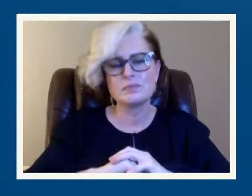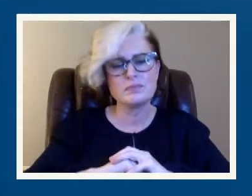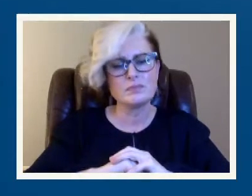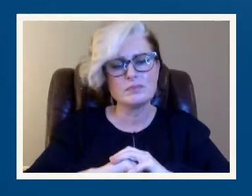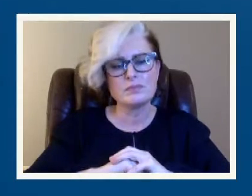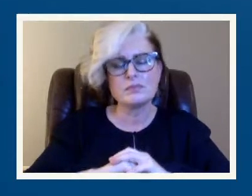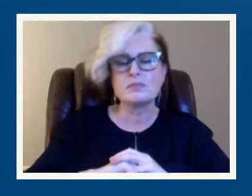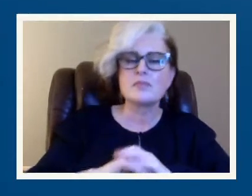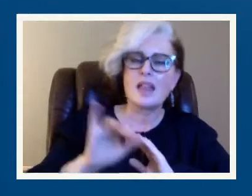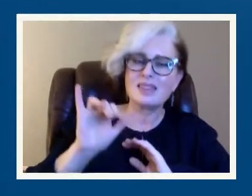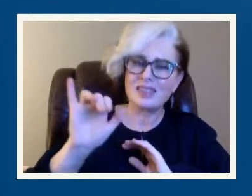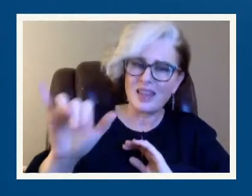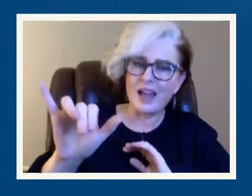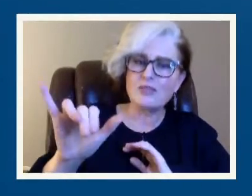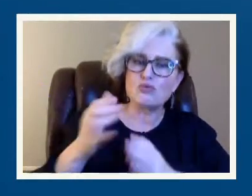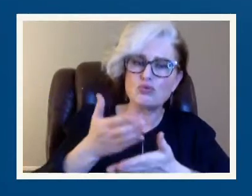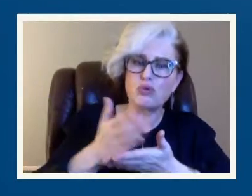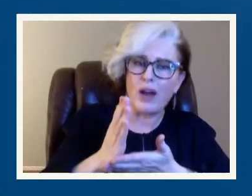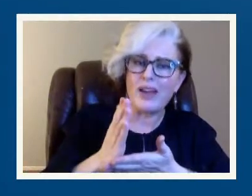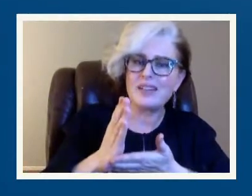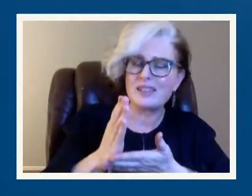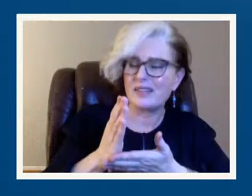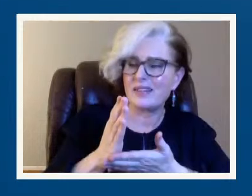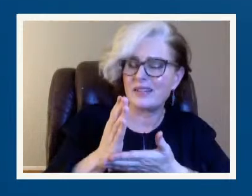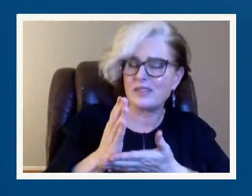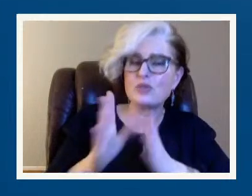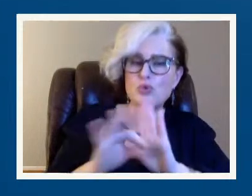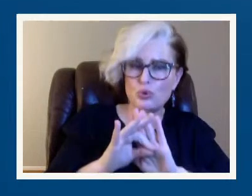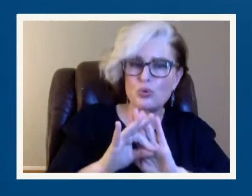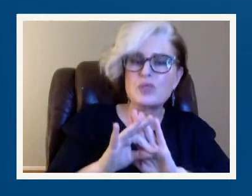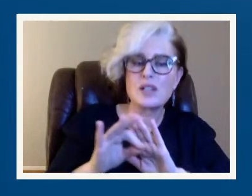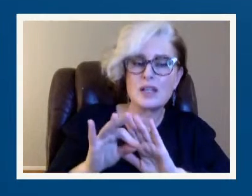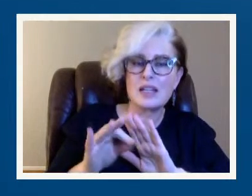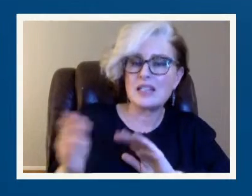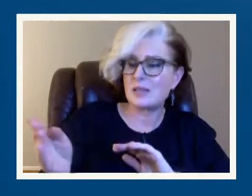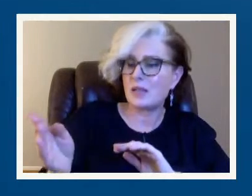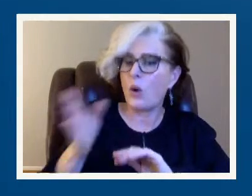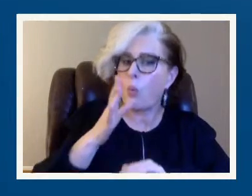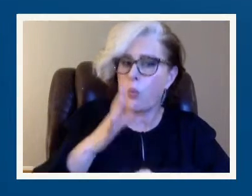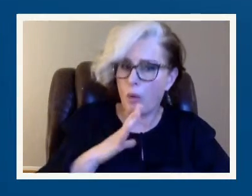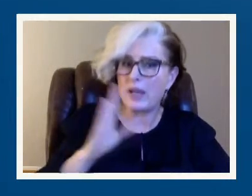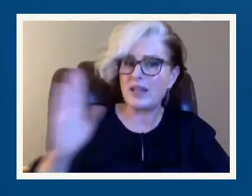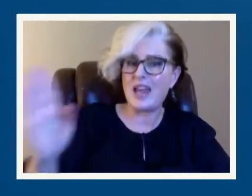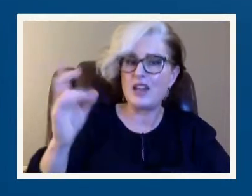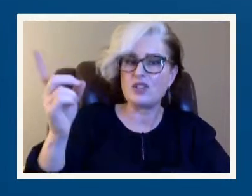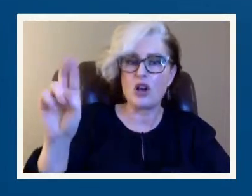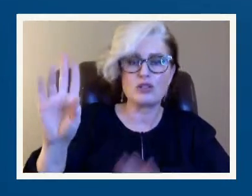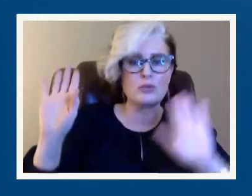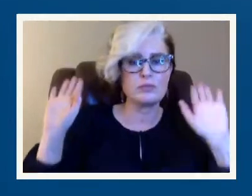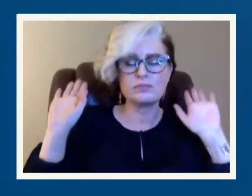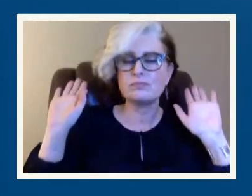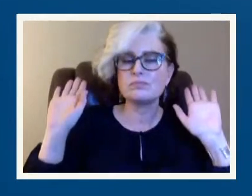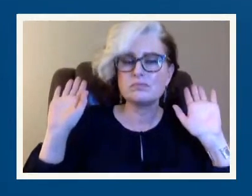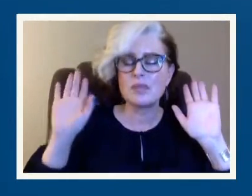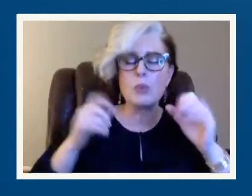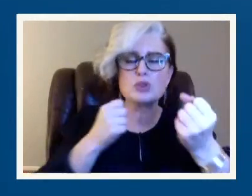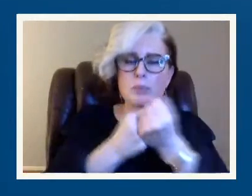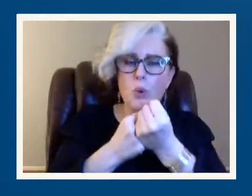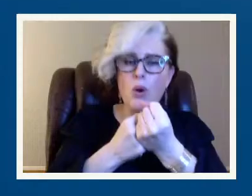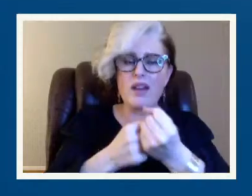That choice comes between a woman and their doctors, and that's what I'm always going to fight for.